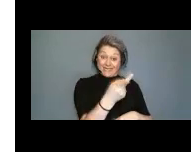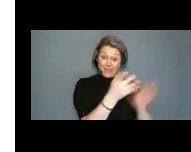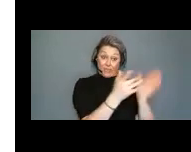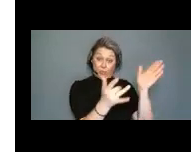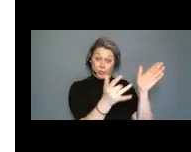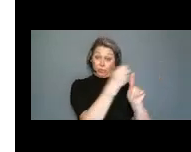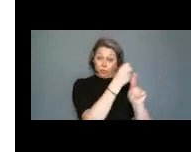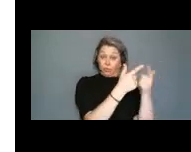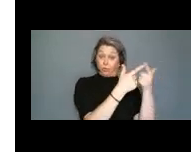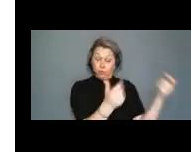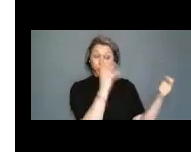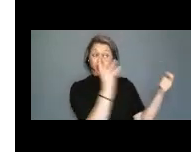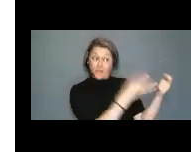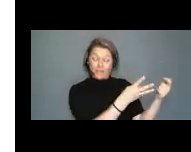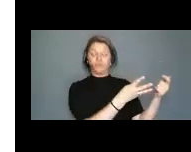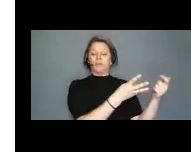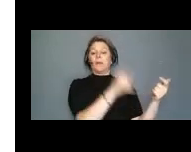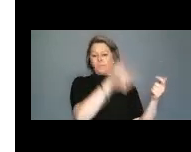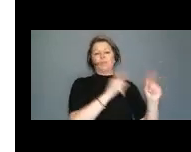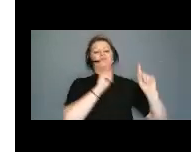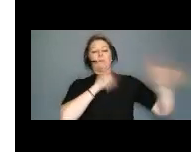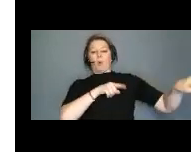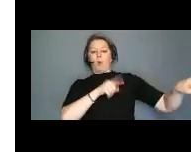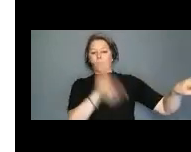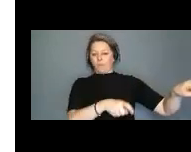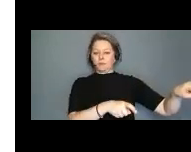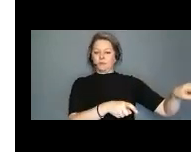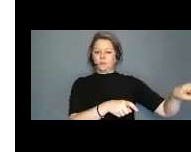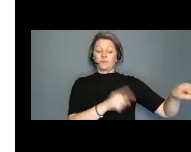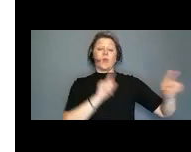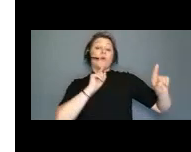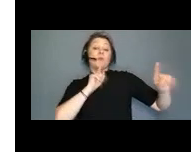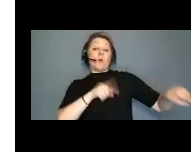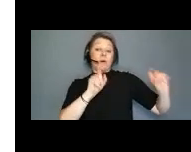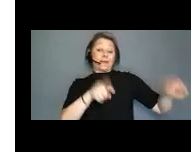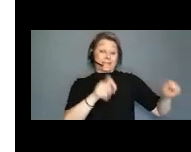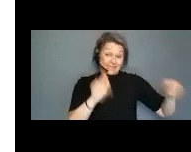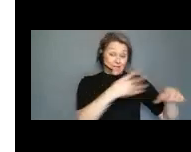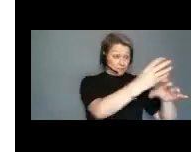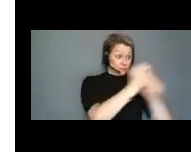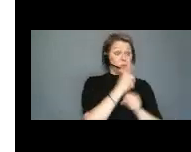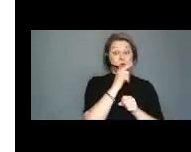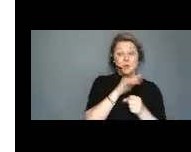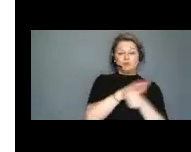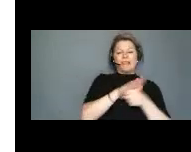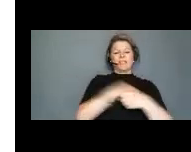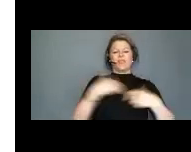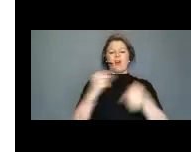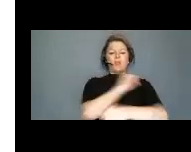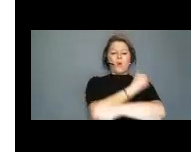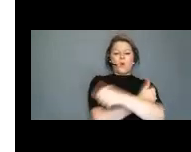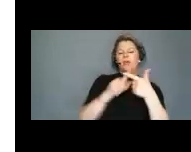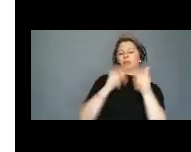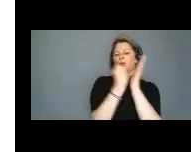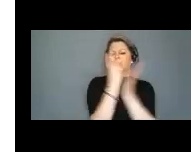where a person may not understand or appreciate that risk. So a report can be received by a regional health authority, social worker, manager,